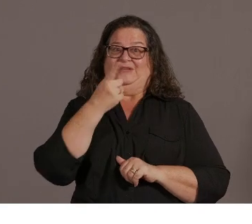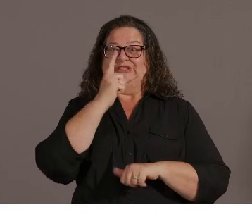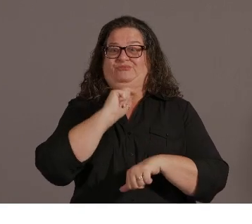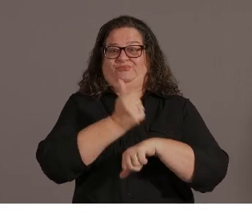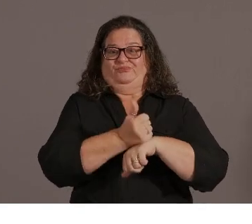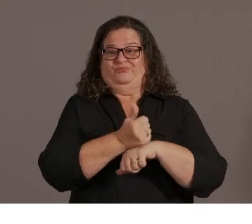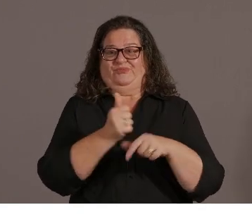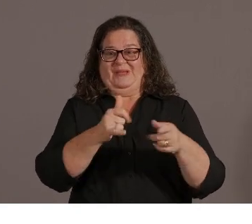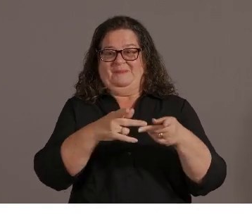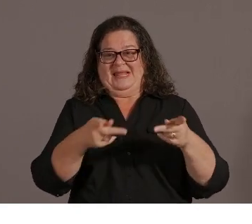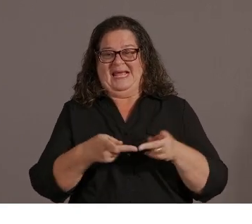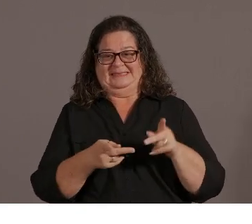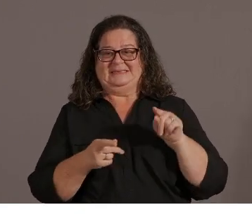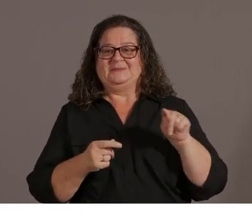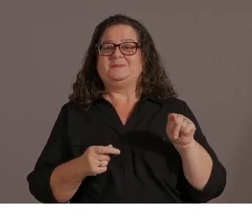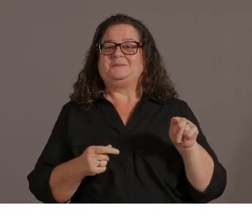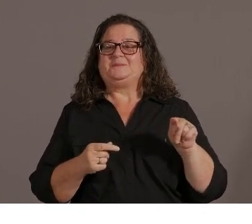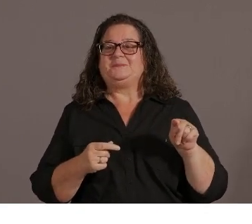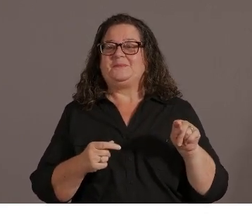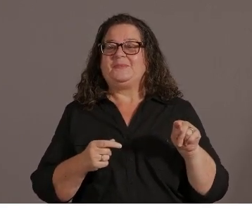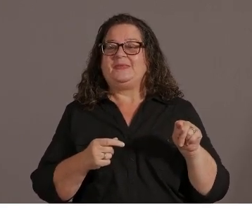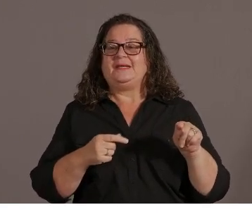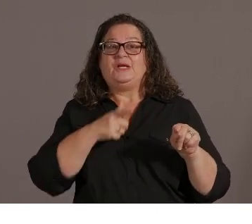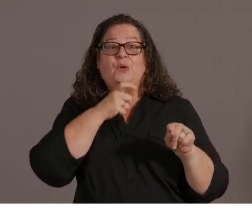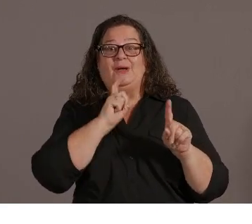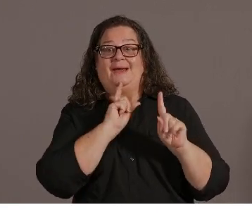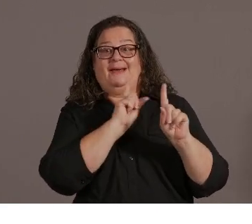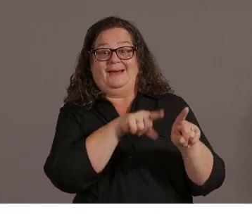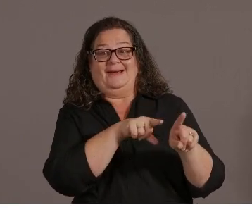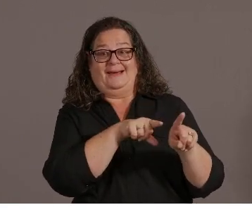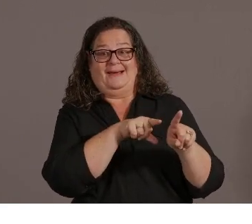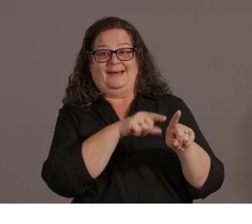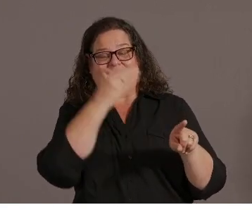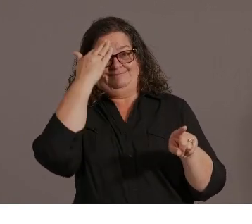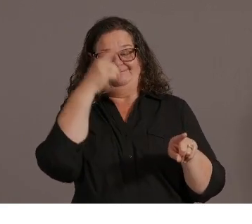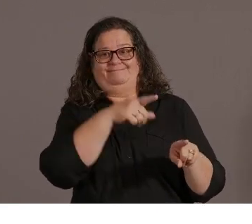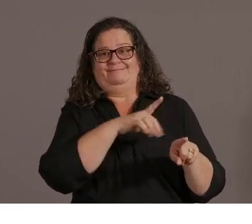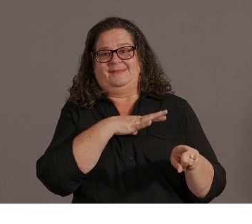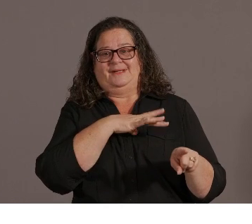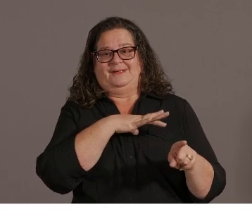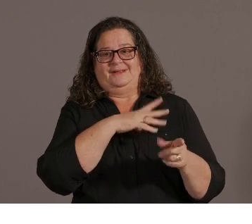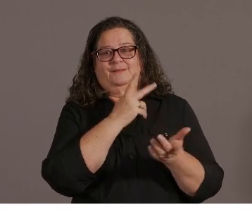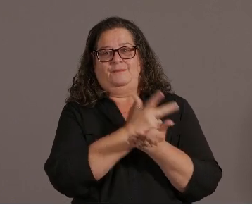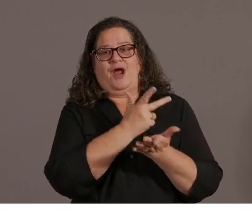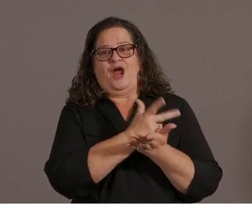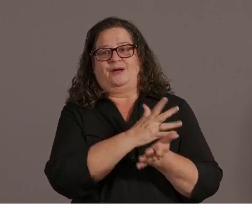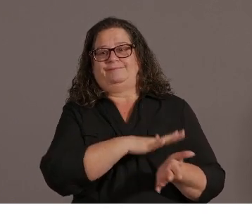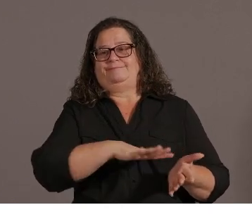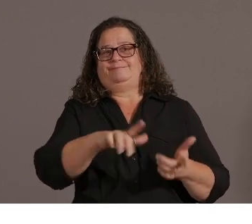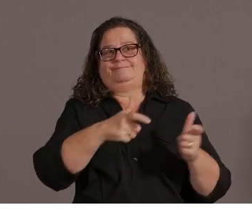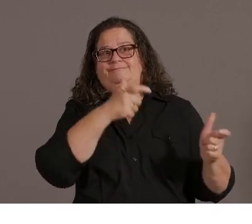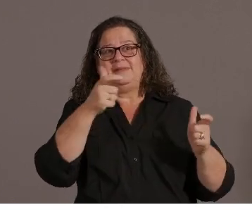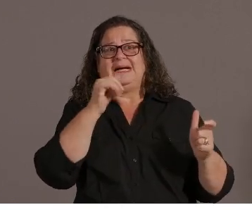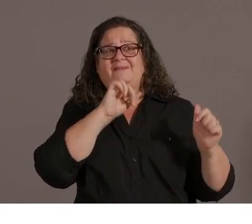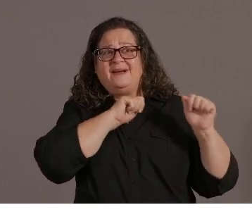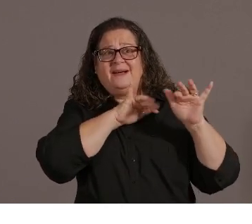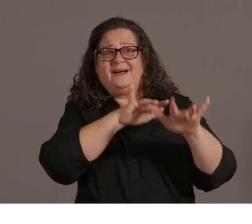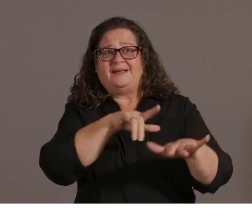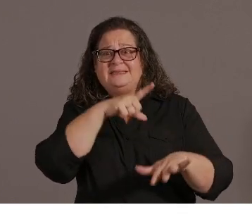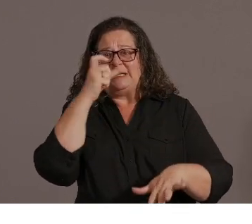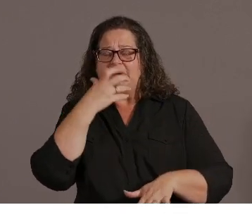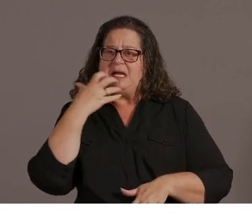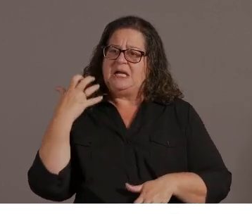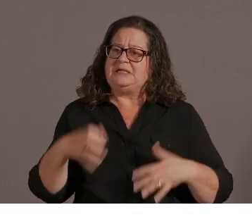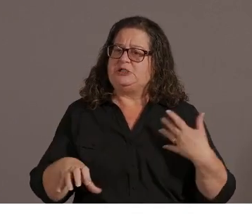I'm sure for those who have been out there know that it's in the middle of a parking lot, which is going to get very, very hot. One of the concerns is that